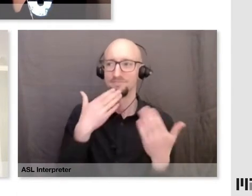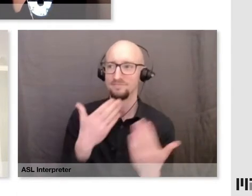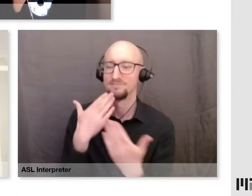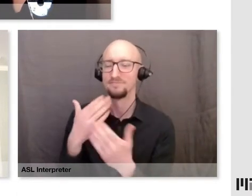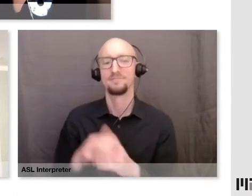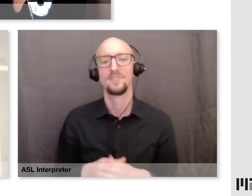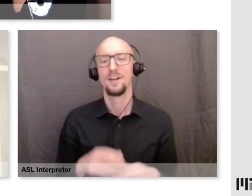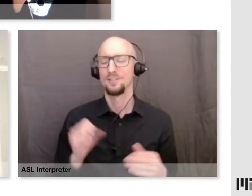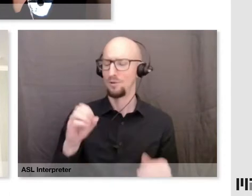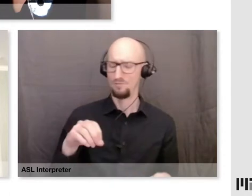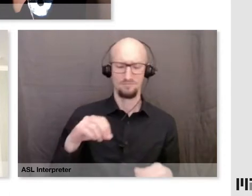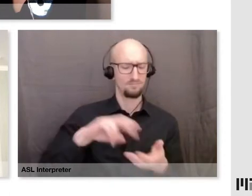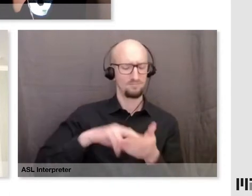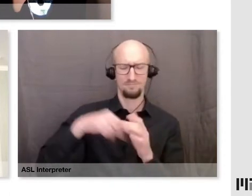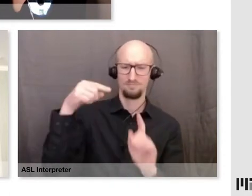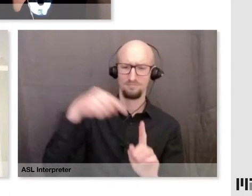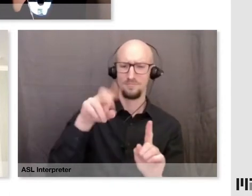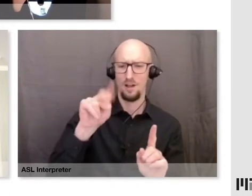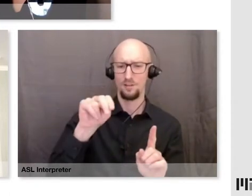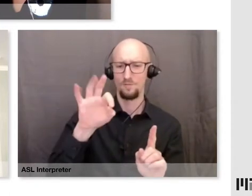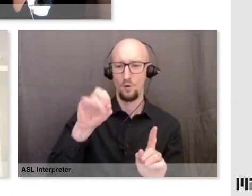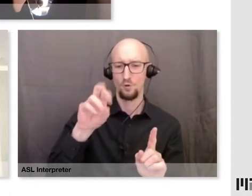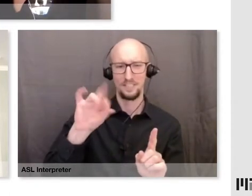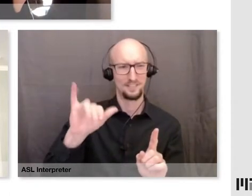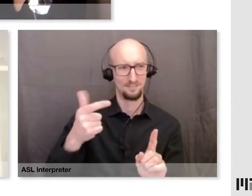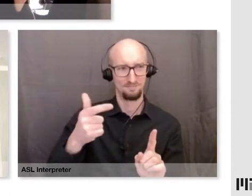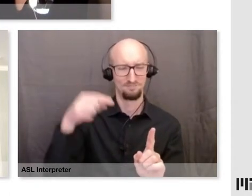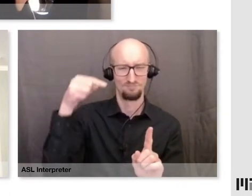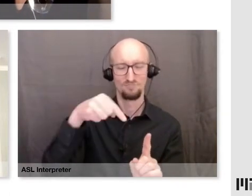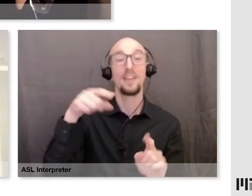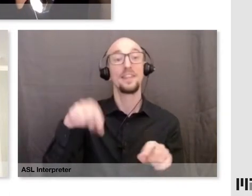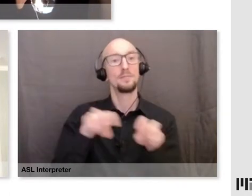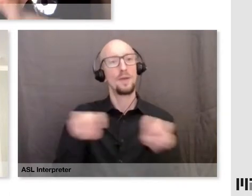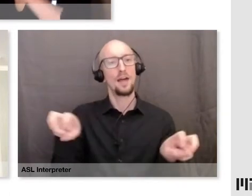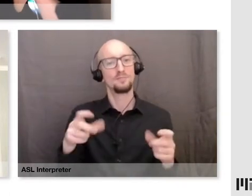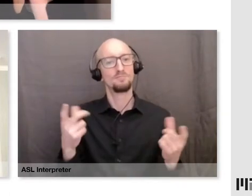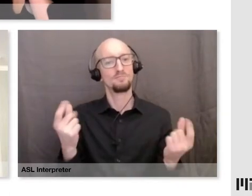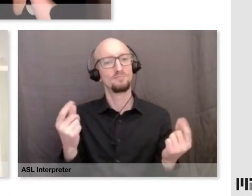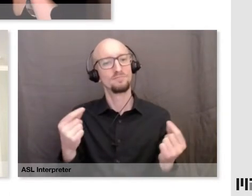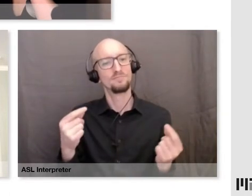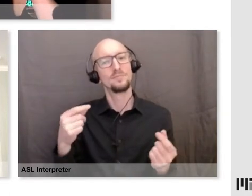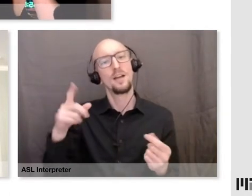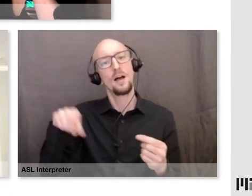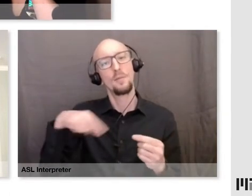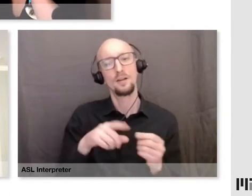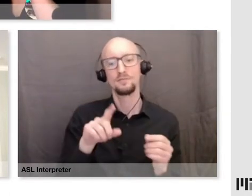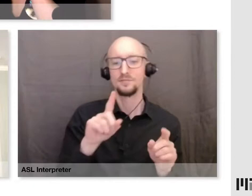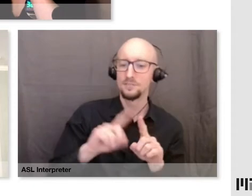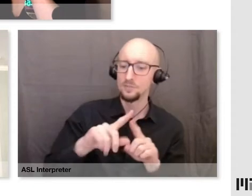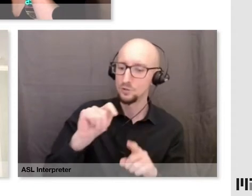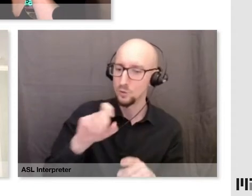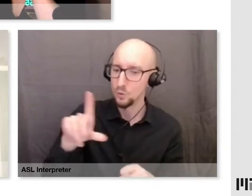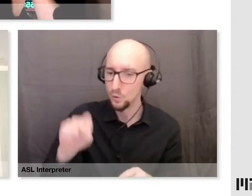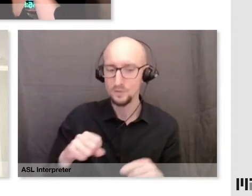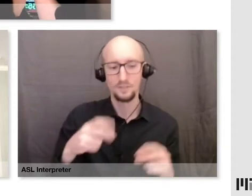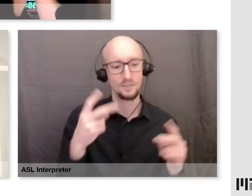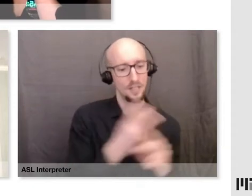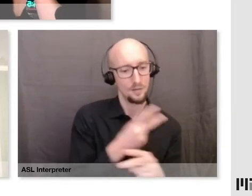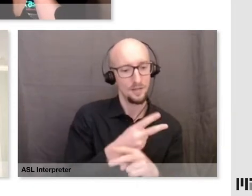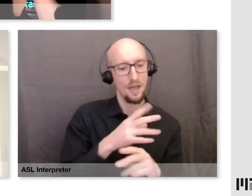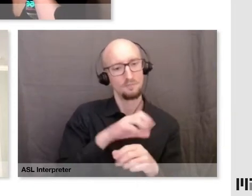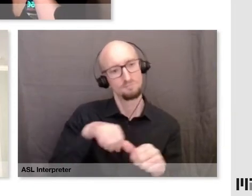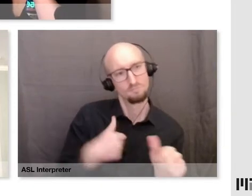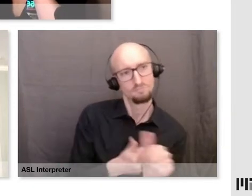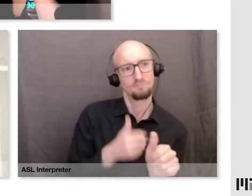unfolding. This is a panel about how tools and computation shape the models that scientists and